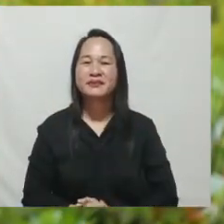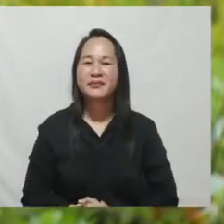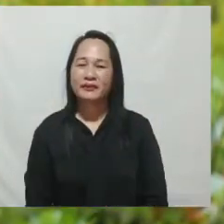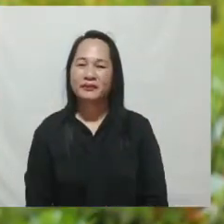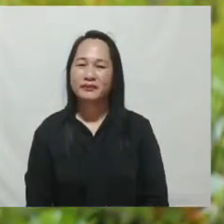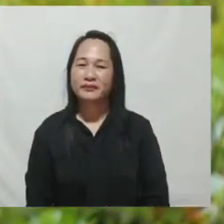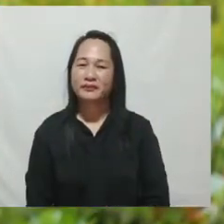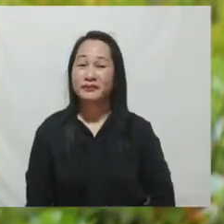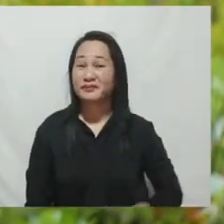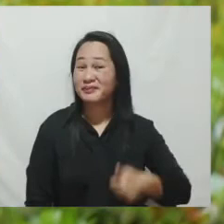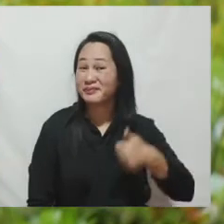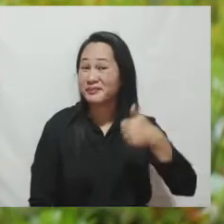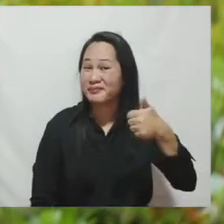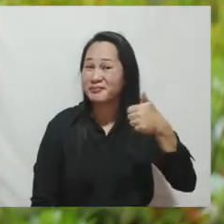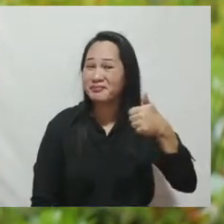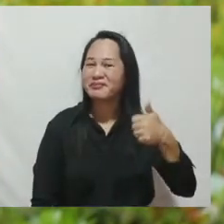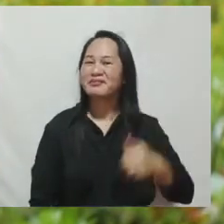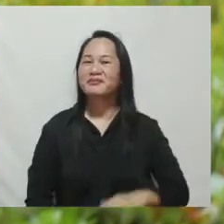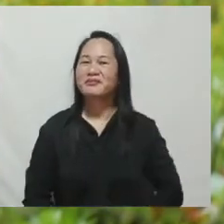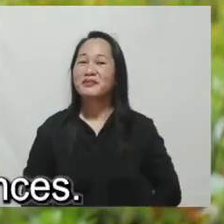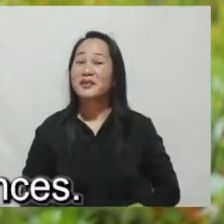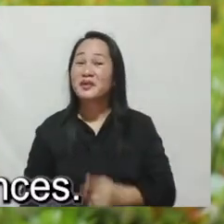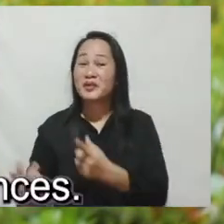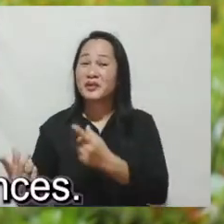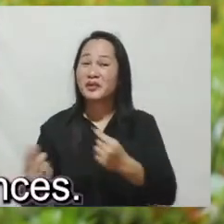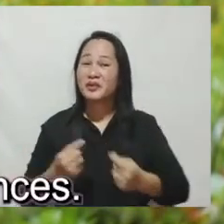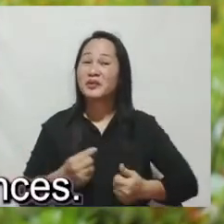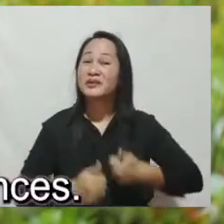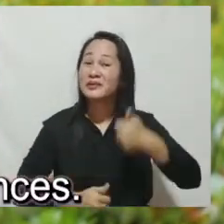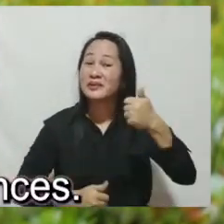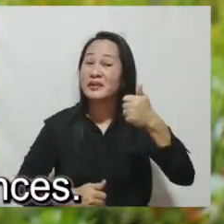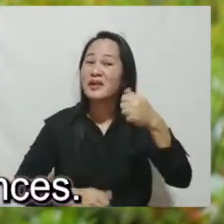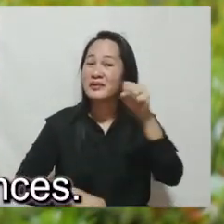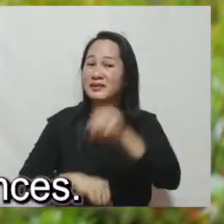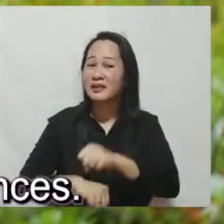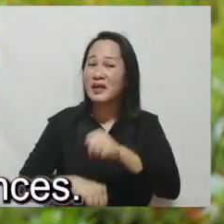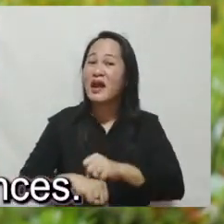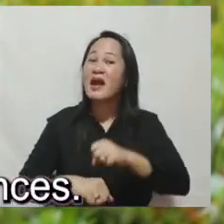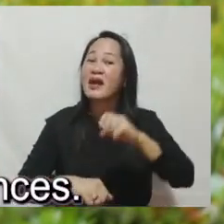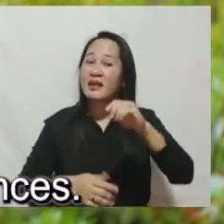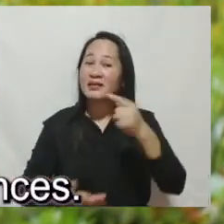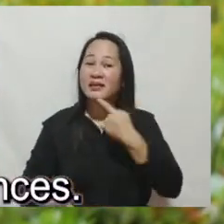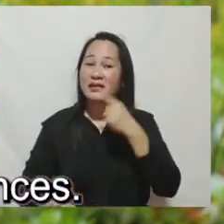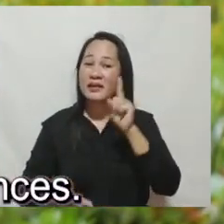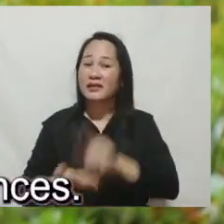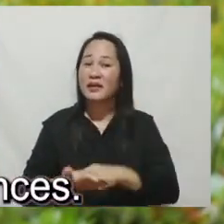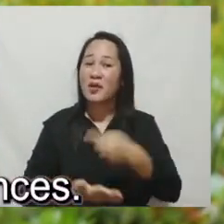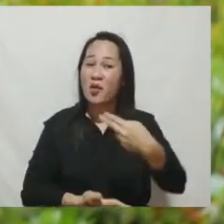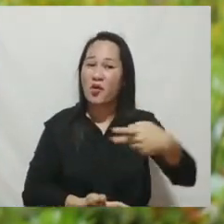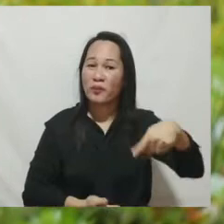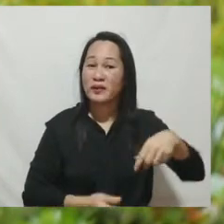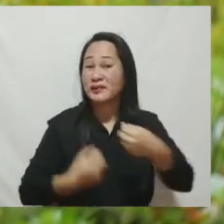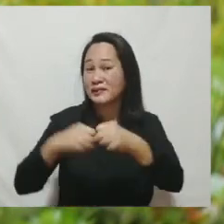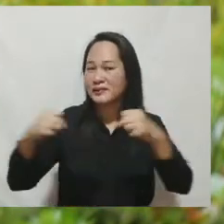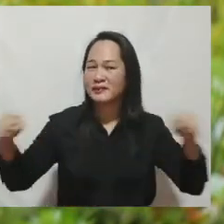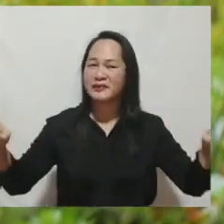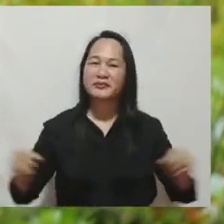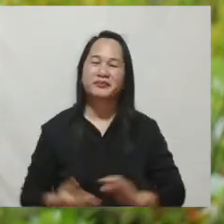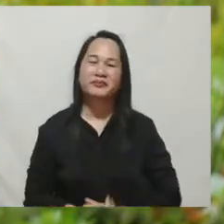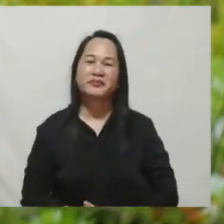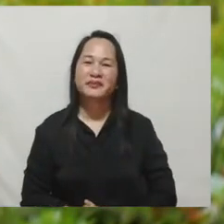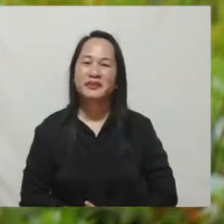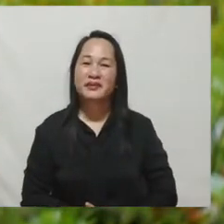Great job, kids! You did an excellent job in identifying the homophones in the given sentences. Here is